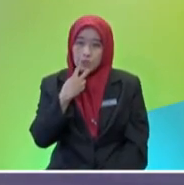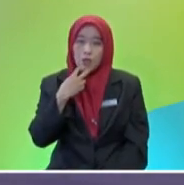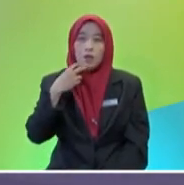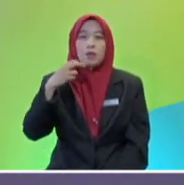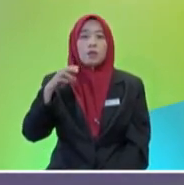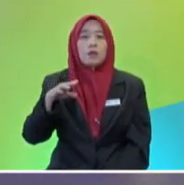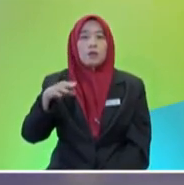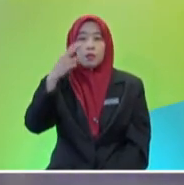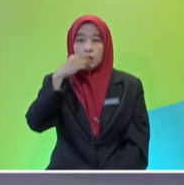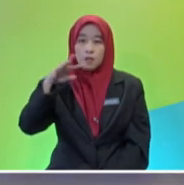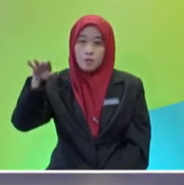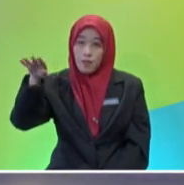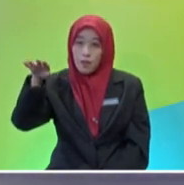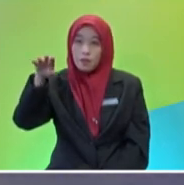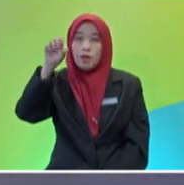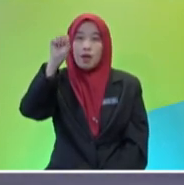easy.